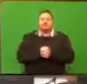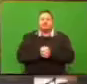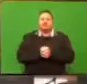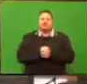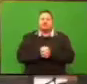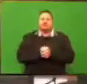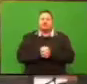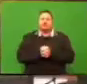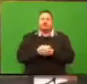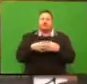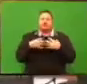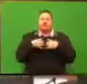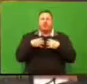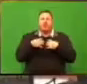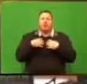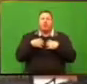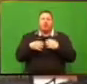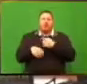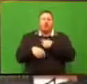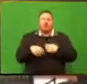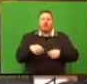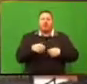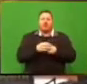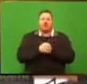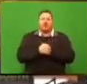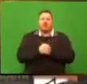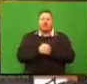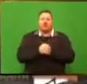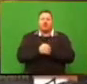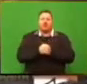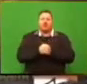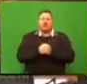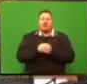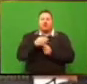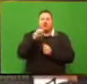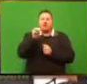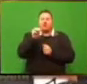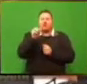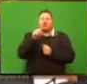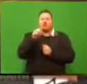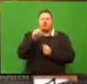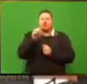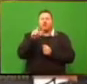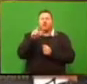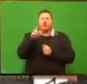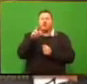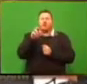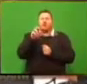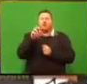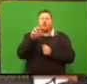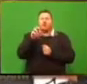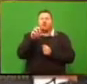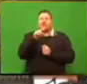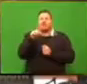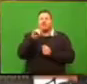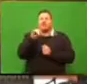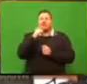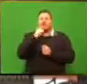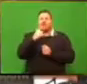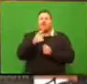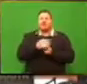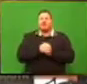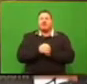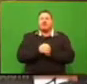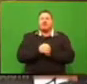Our own president, Umsholozi, said the following.